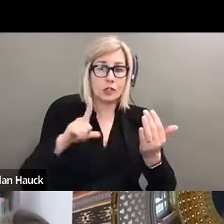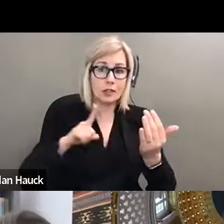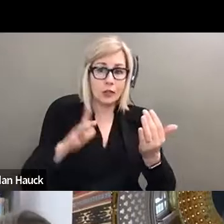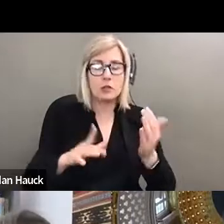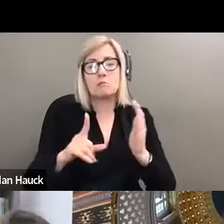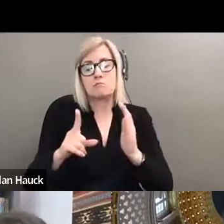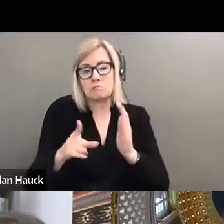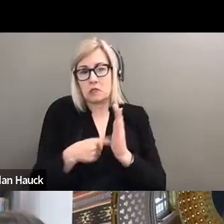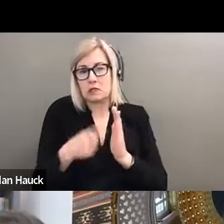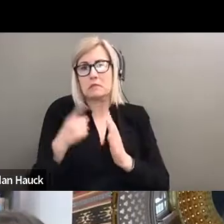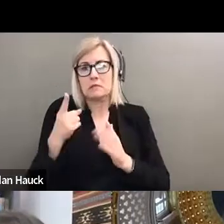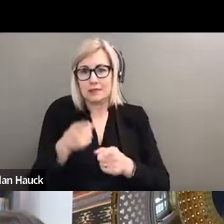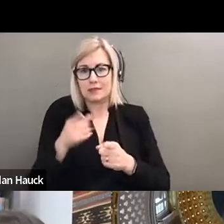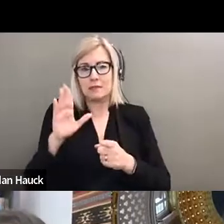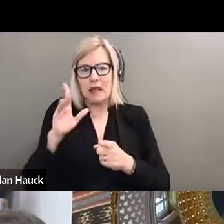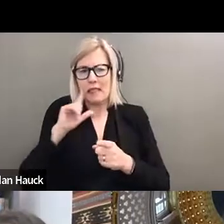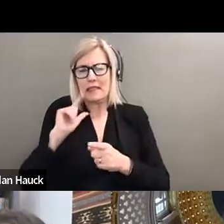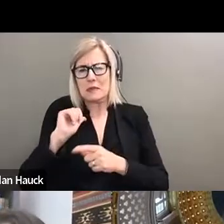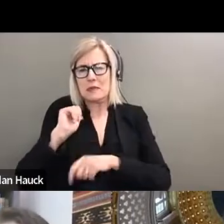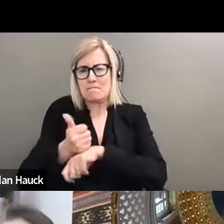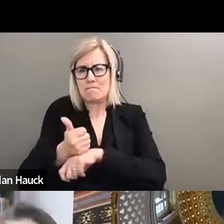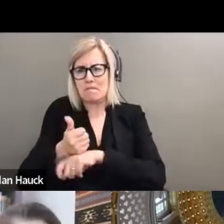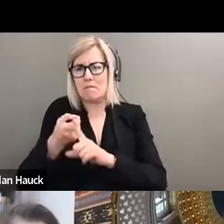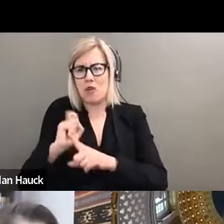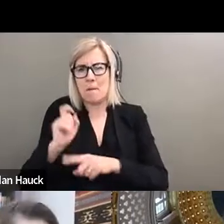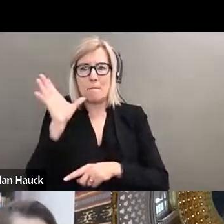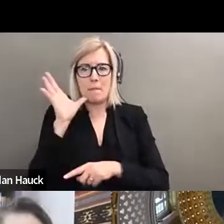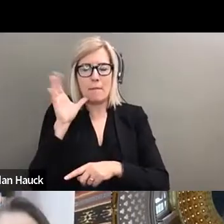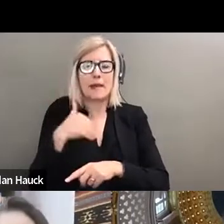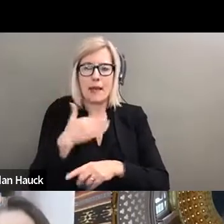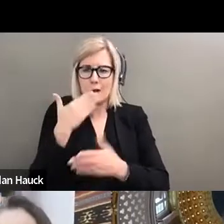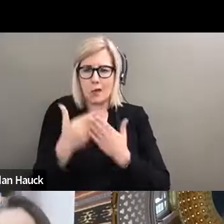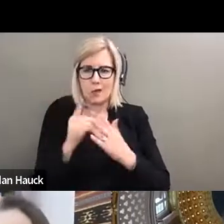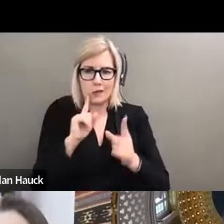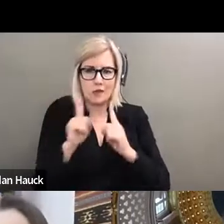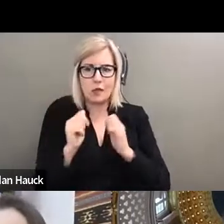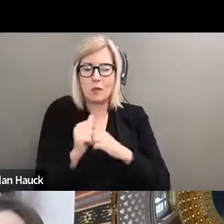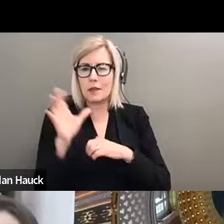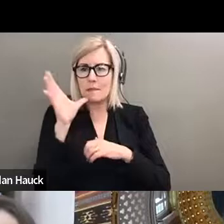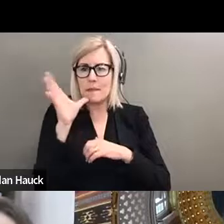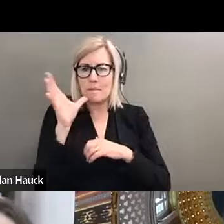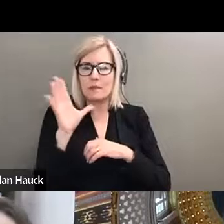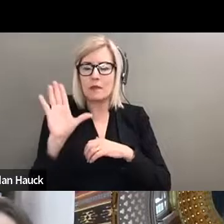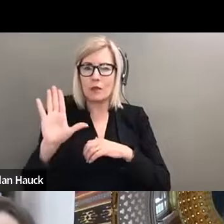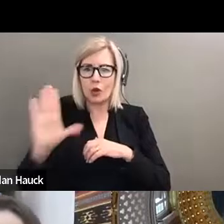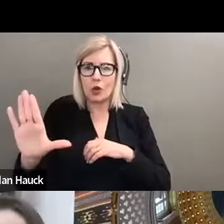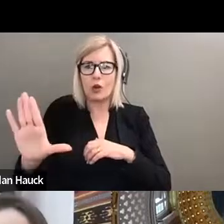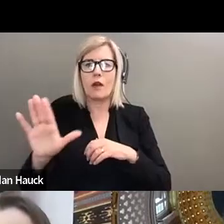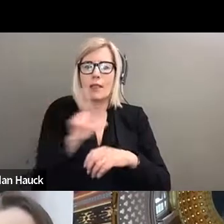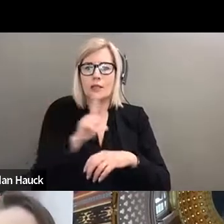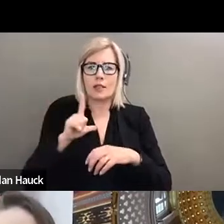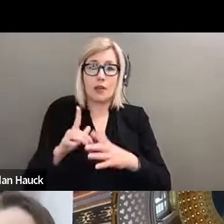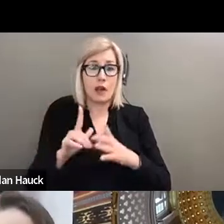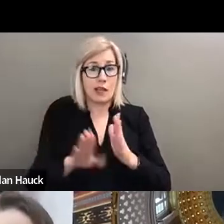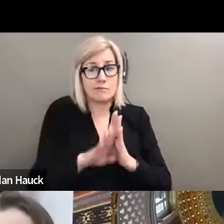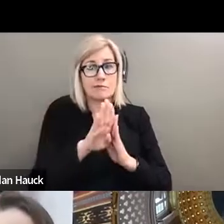this one, I believe, was started by a mom, and a really sincere conversation with her legislator, and then it started to form from there.